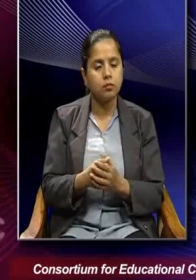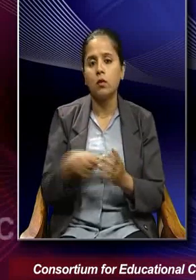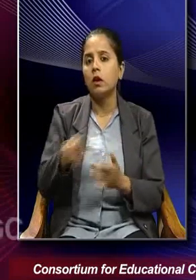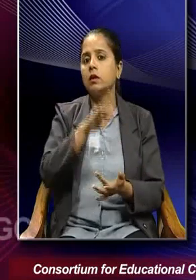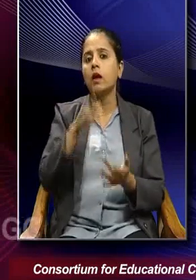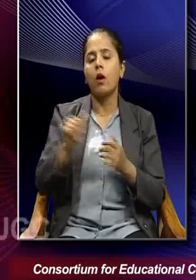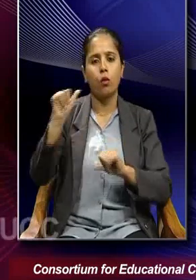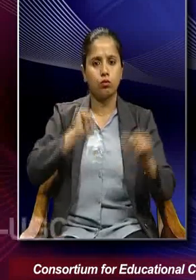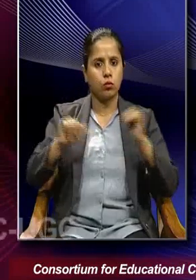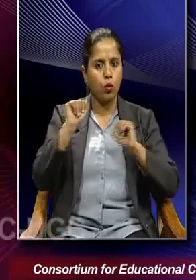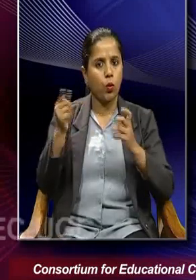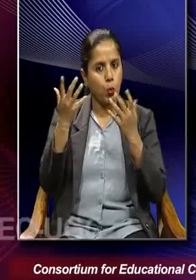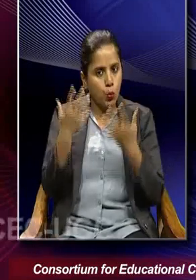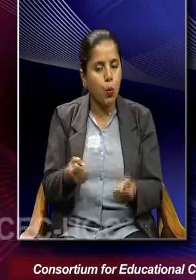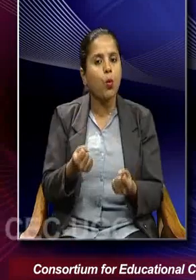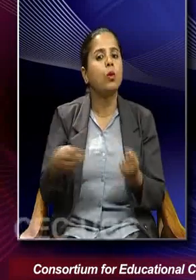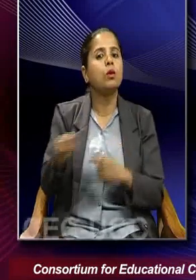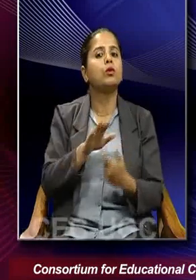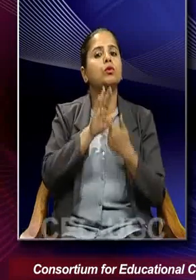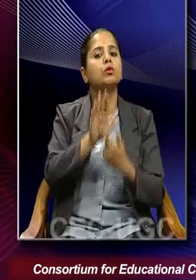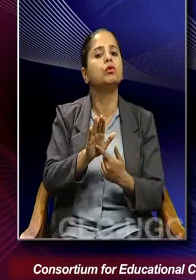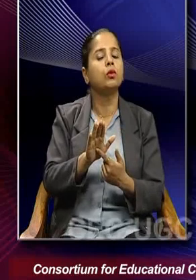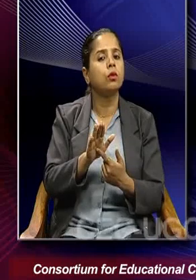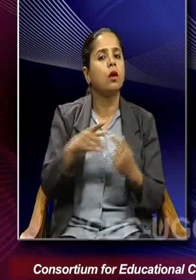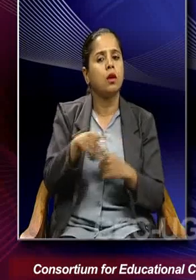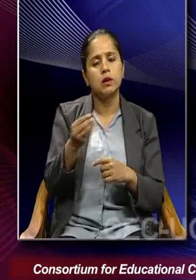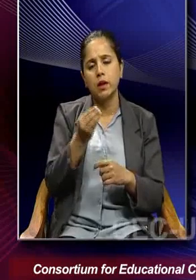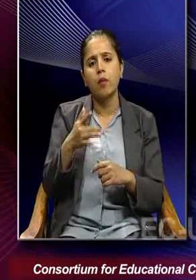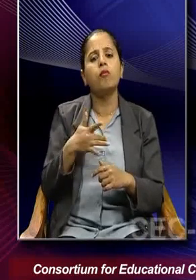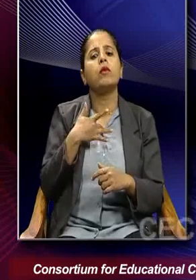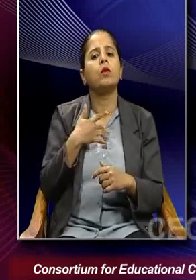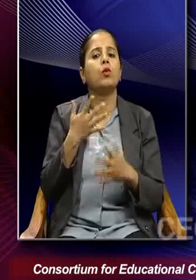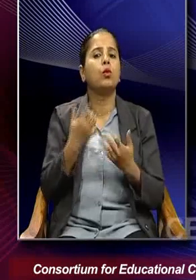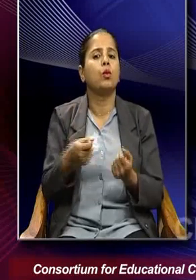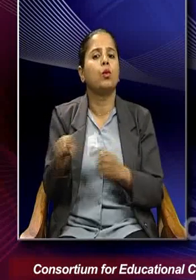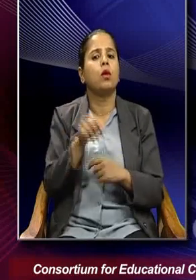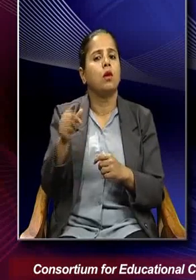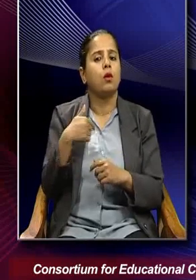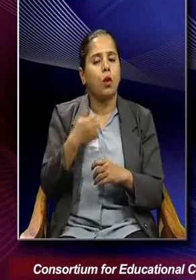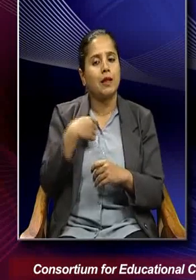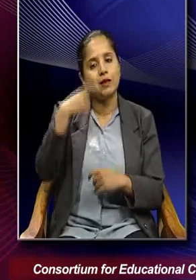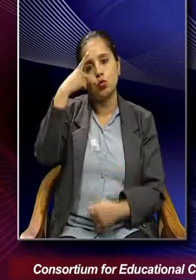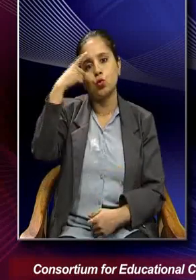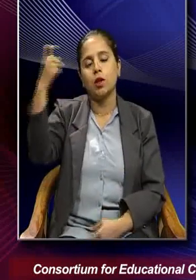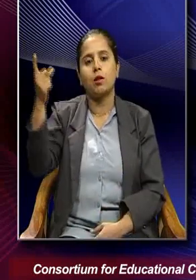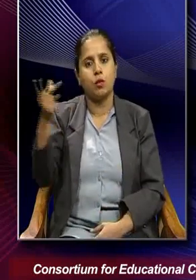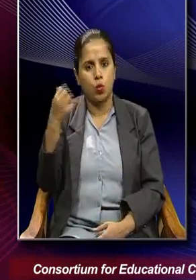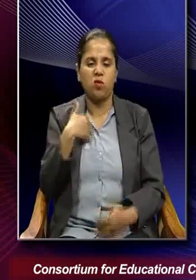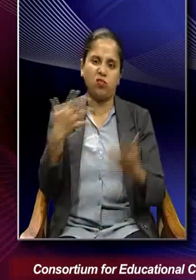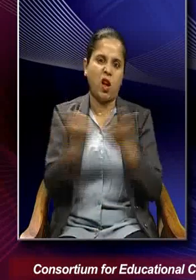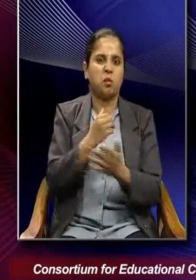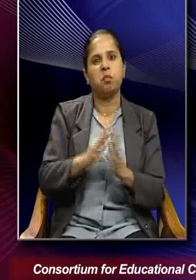central character wanted to become some kind of he had that kind of a dream that he wanted to achieve